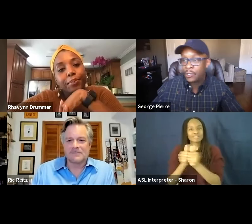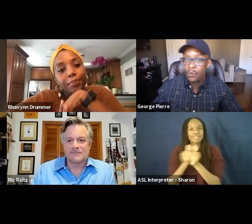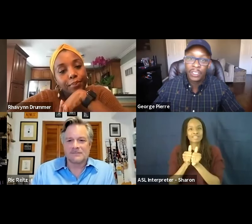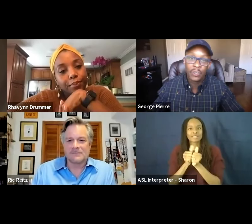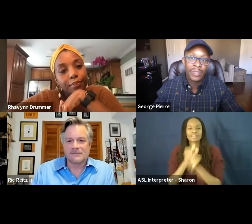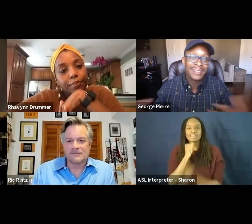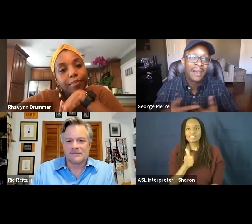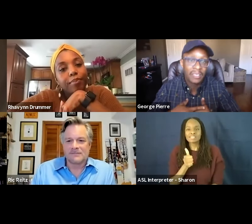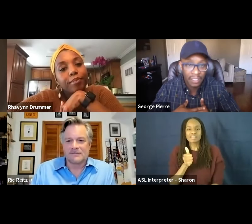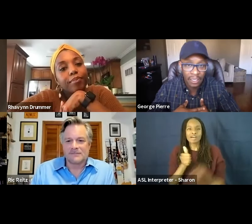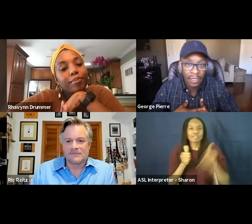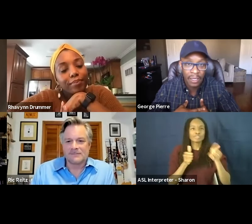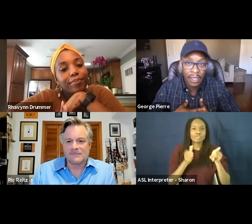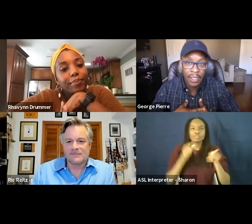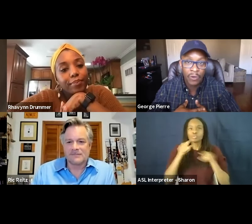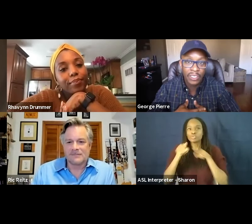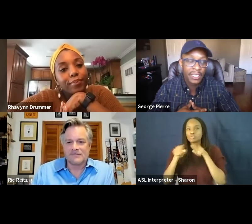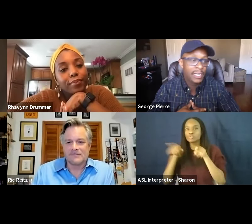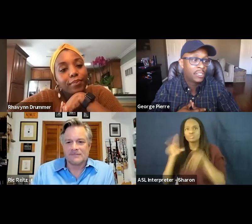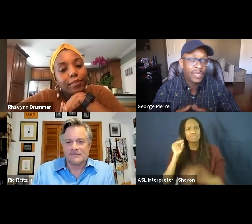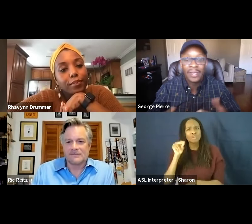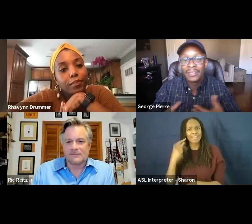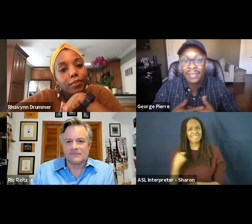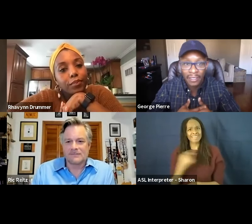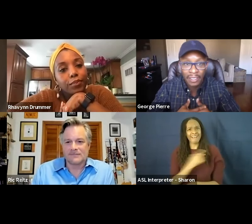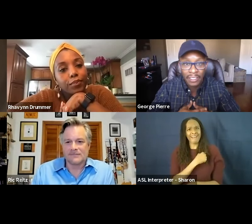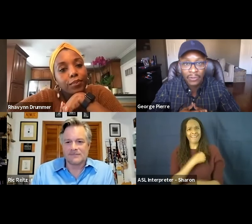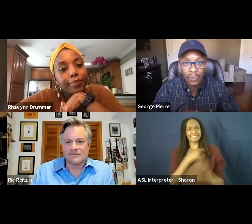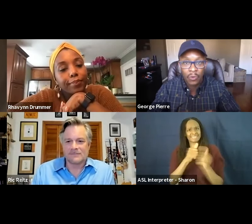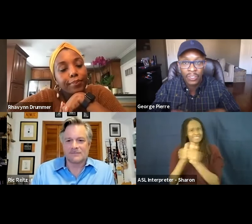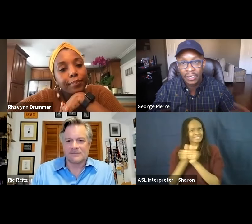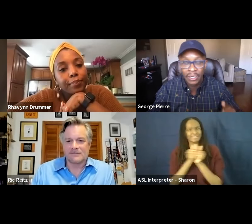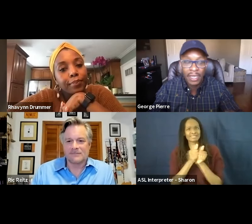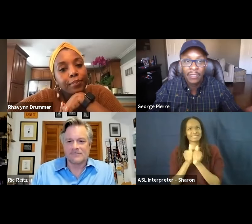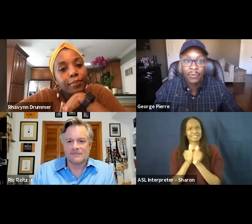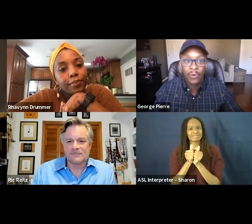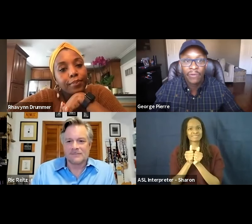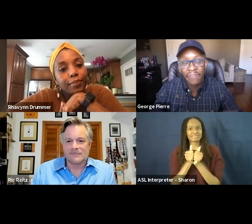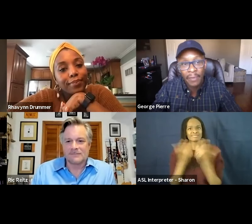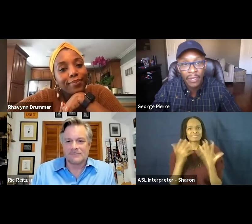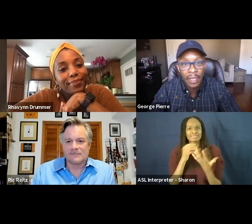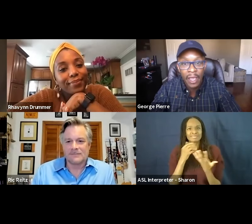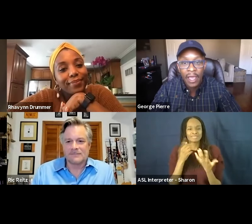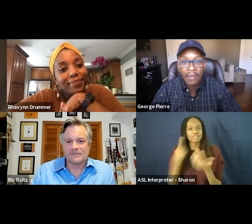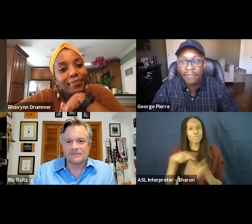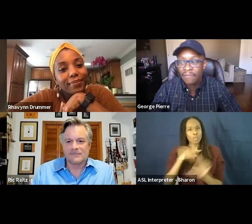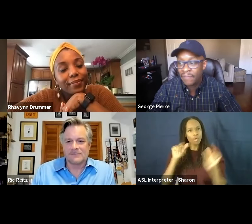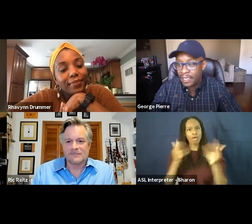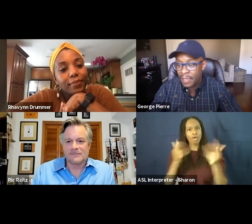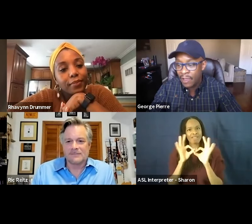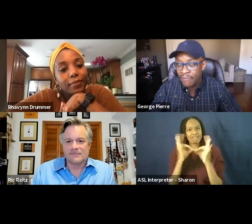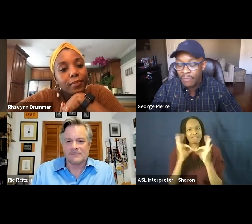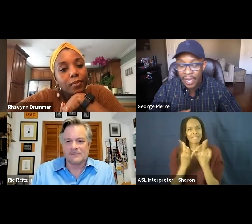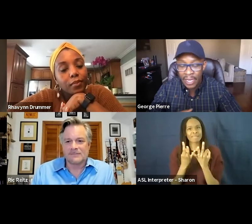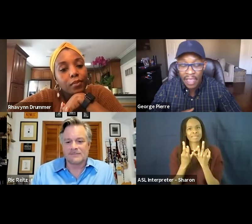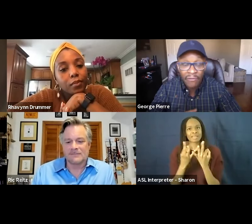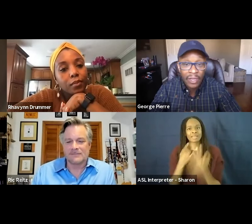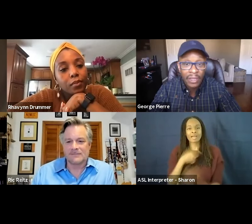it's us, you know, because this industry, it is us. There's no singling out, we're a family. And I love the fact that